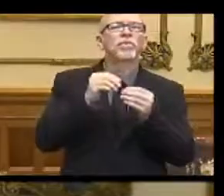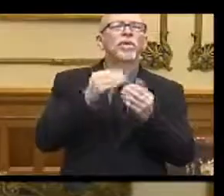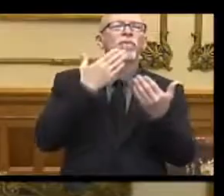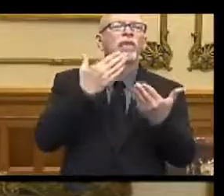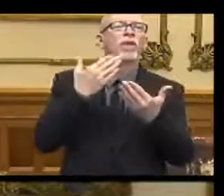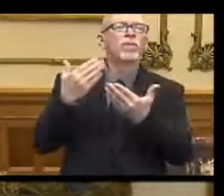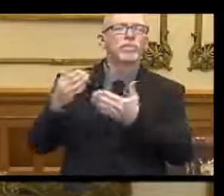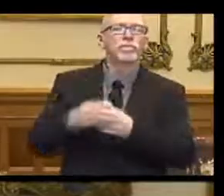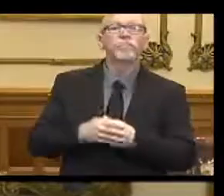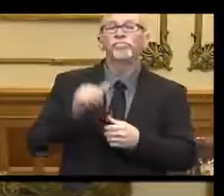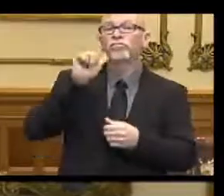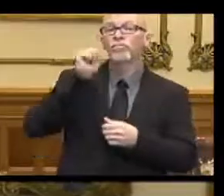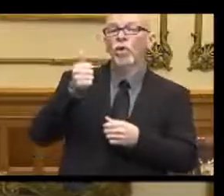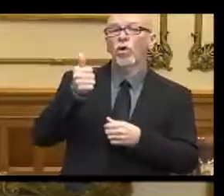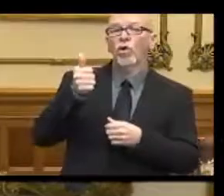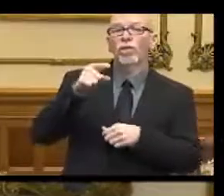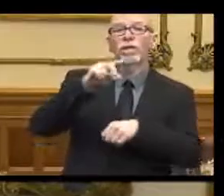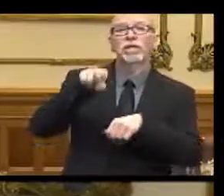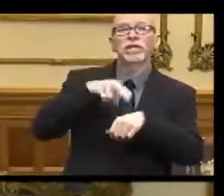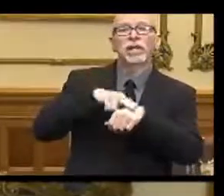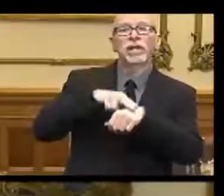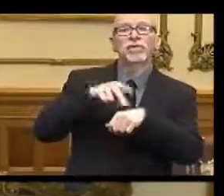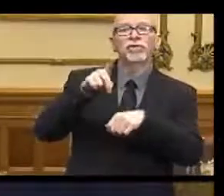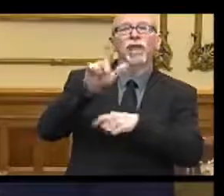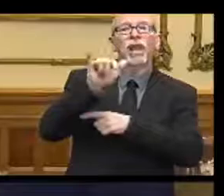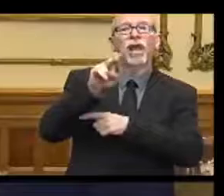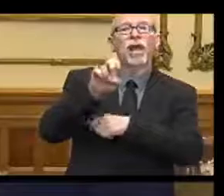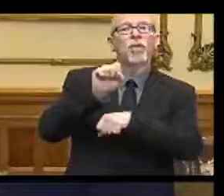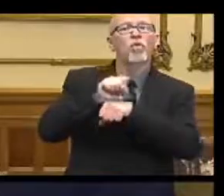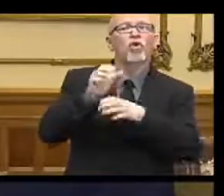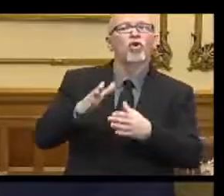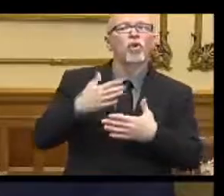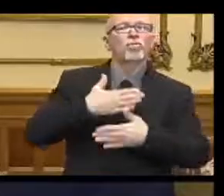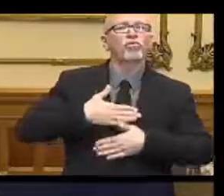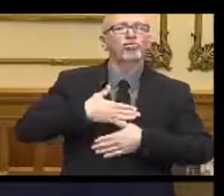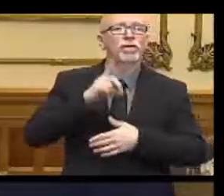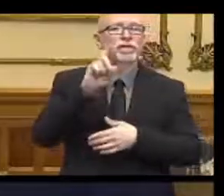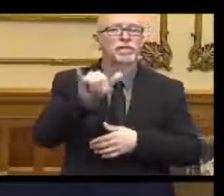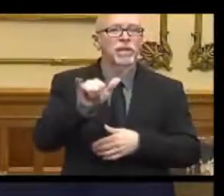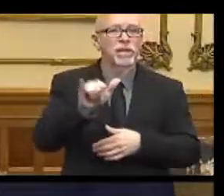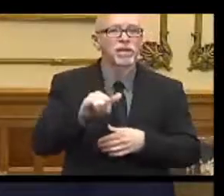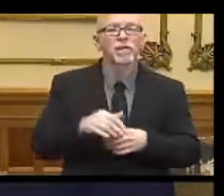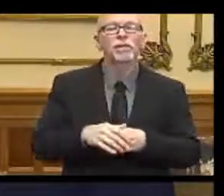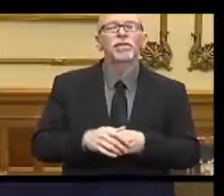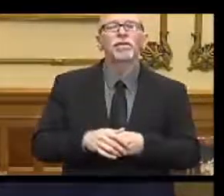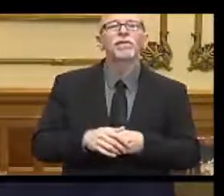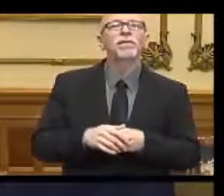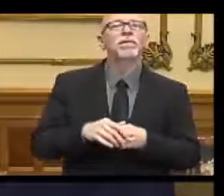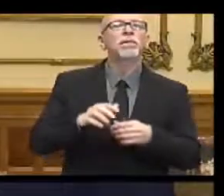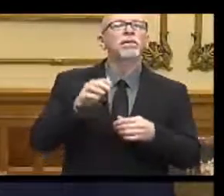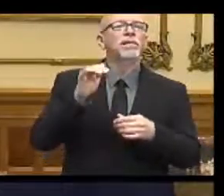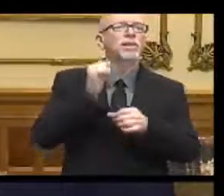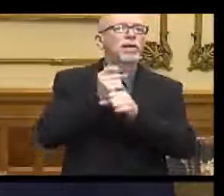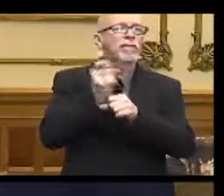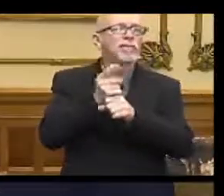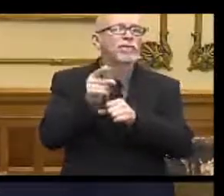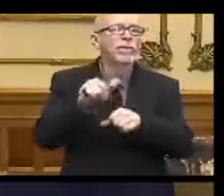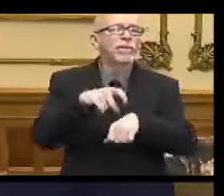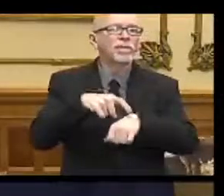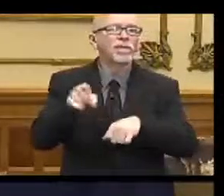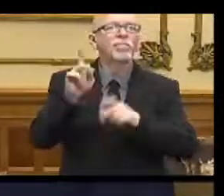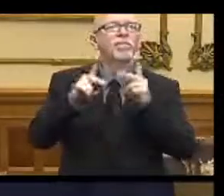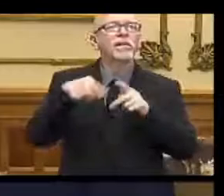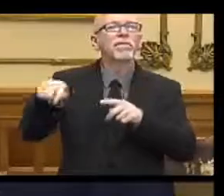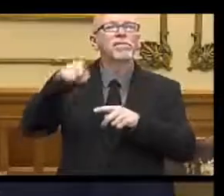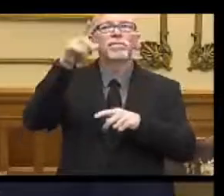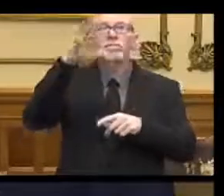thank yous. Tomorrow will be the National Line Worker Appreciation Day, as it is every year at this time. These are the folks, the